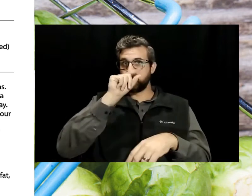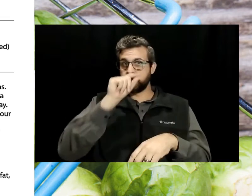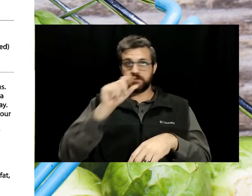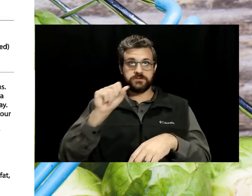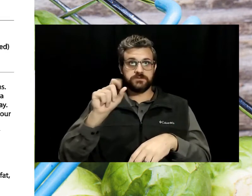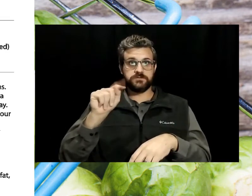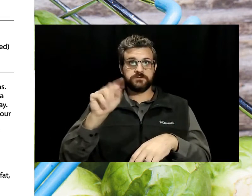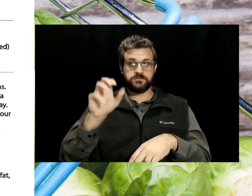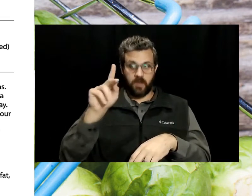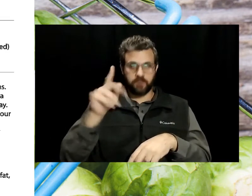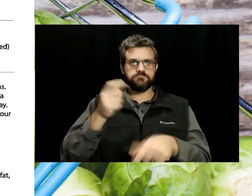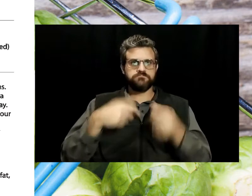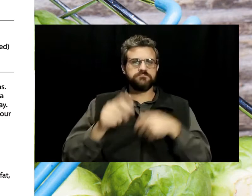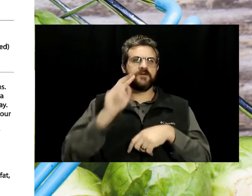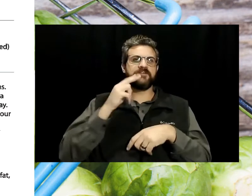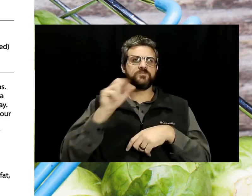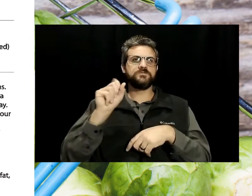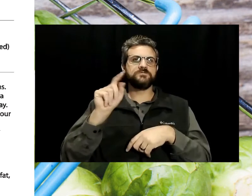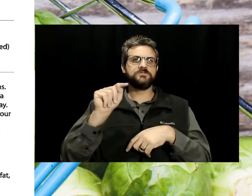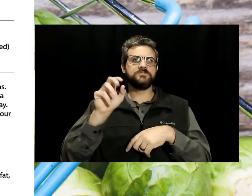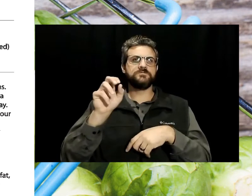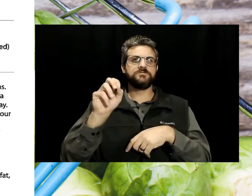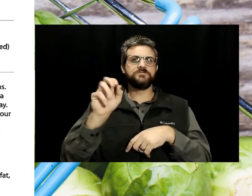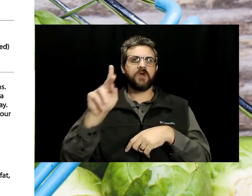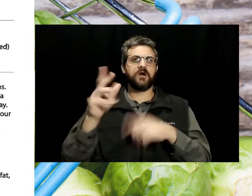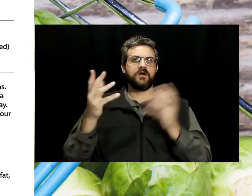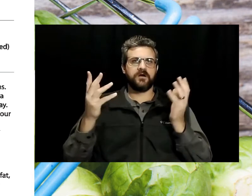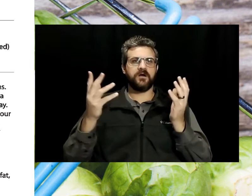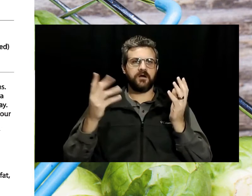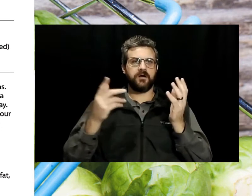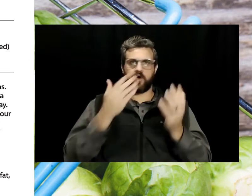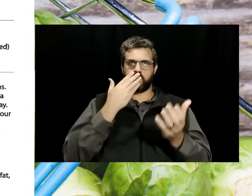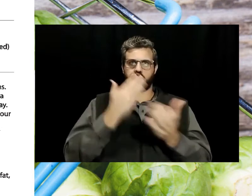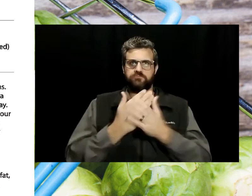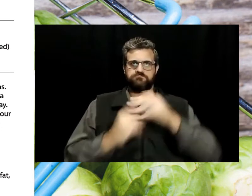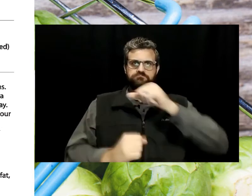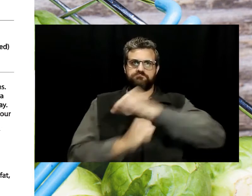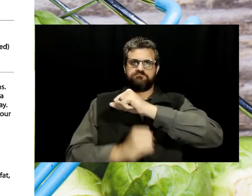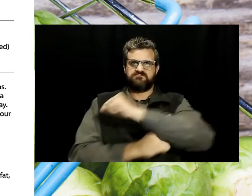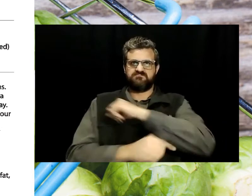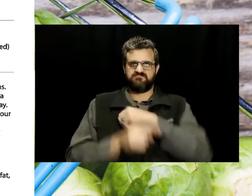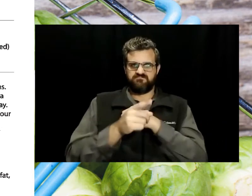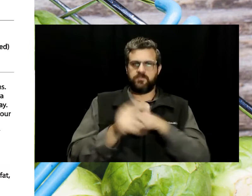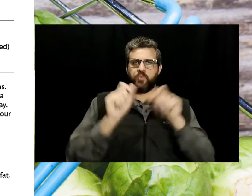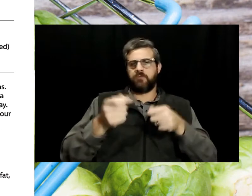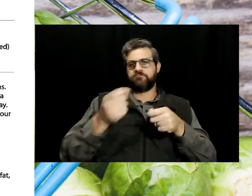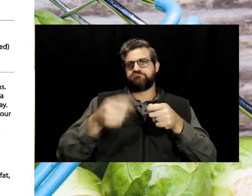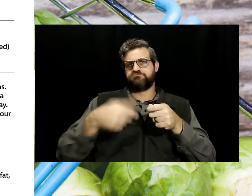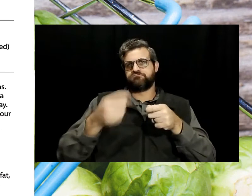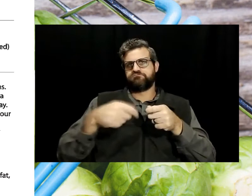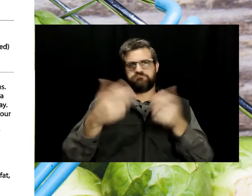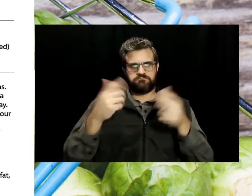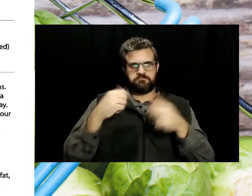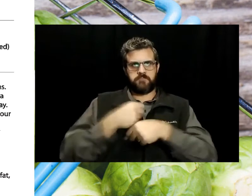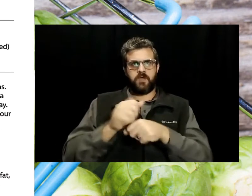vegetable stock, or vice versa. So really, this just gives you a good base in order to build a